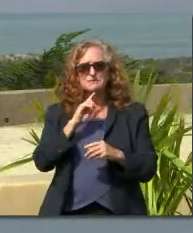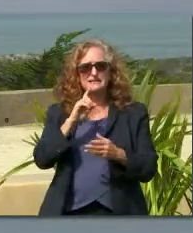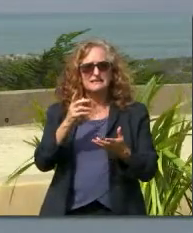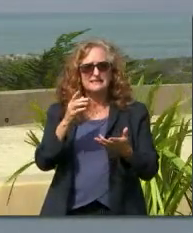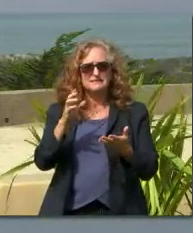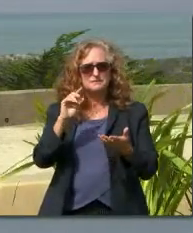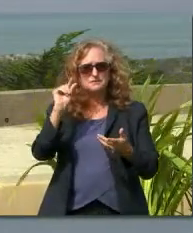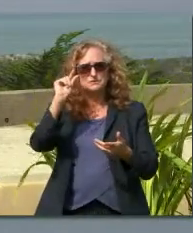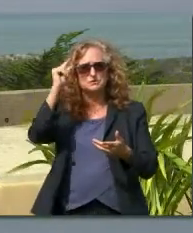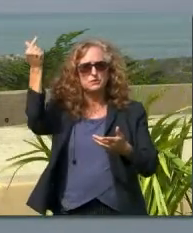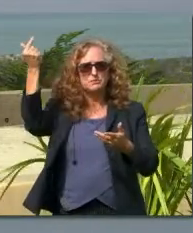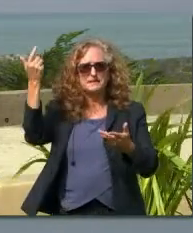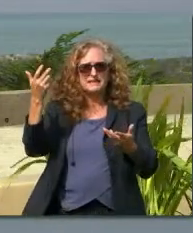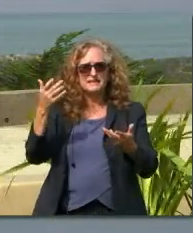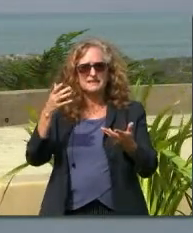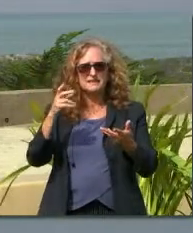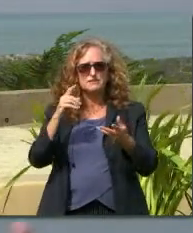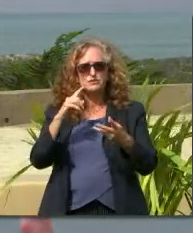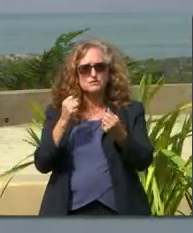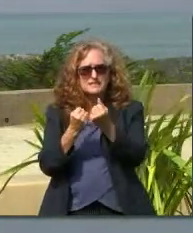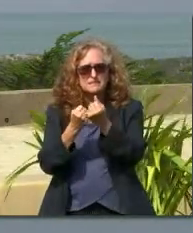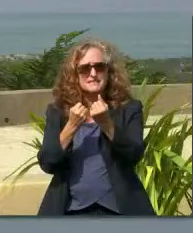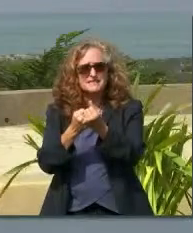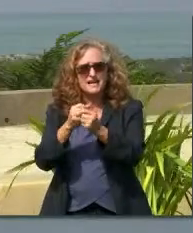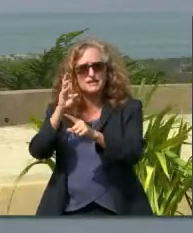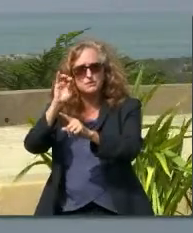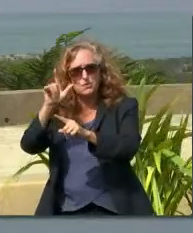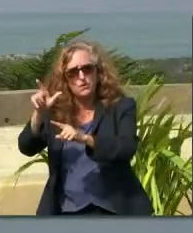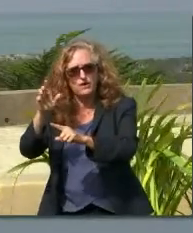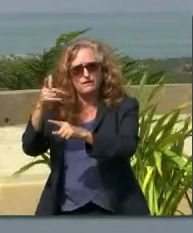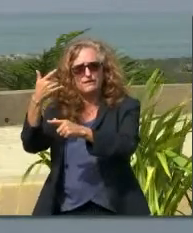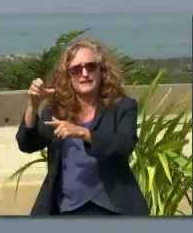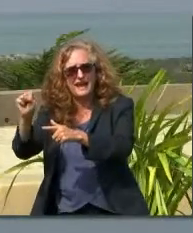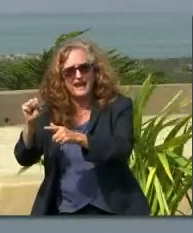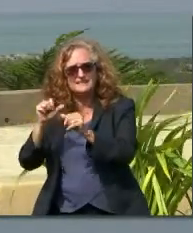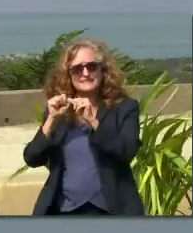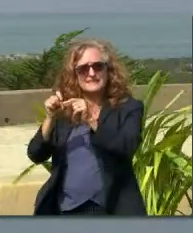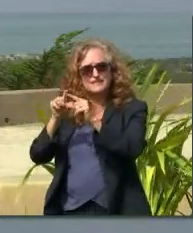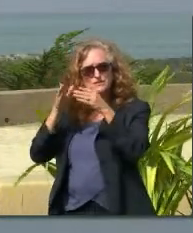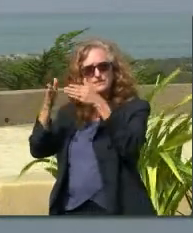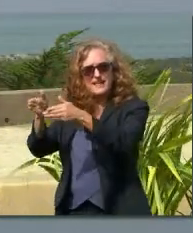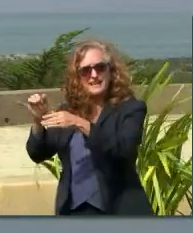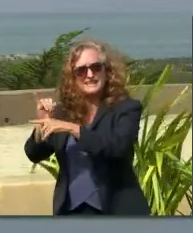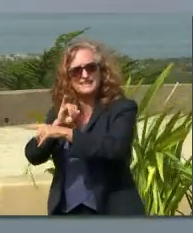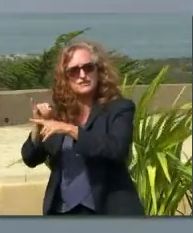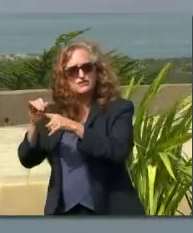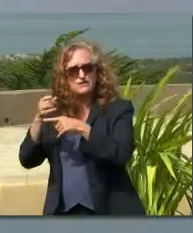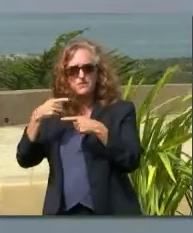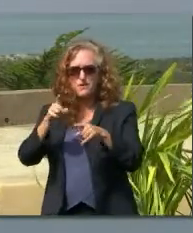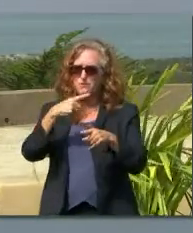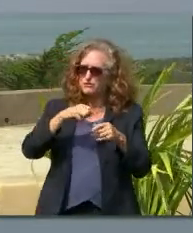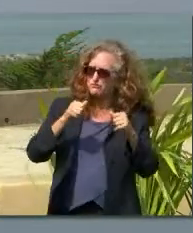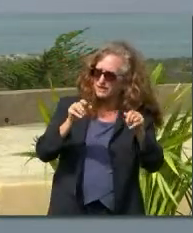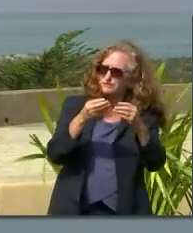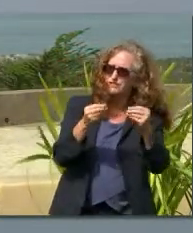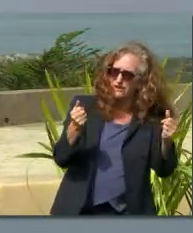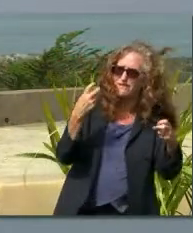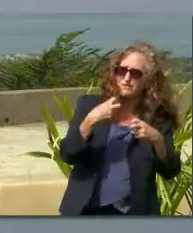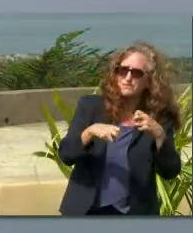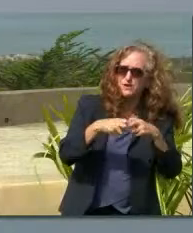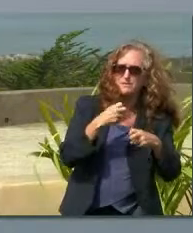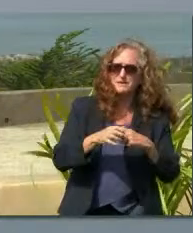make the case for subsidizing the very problem we're all trying to solve for. Up in British Columbia, Linton's wiped off the